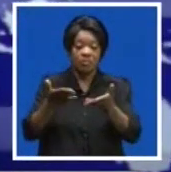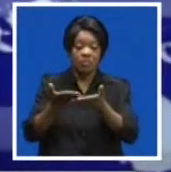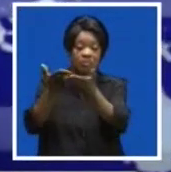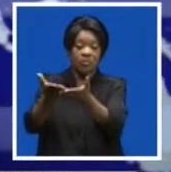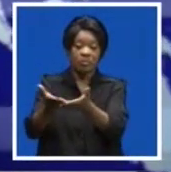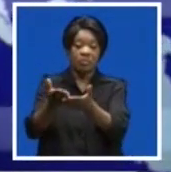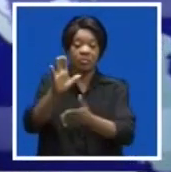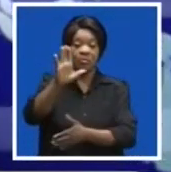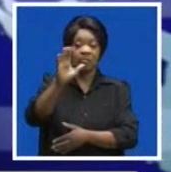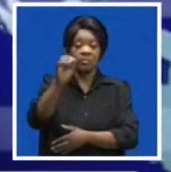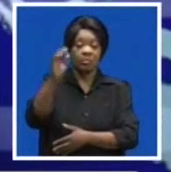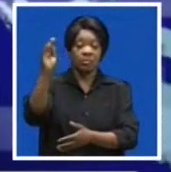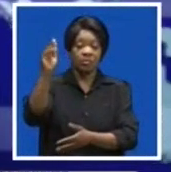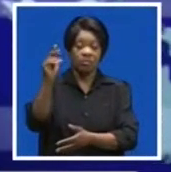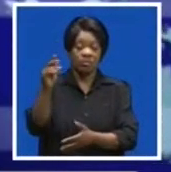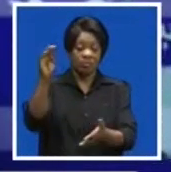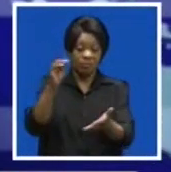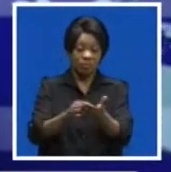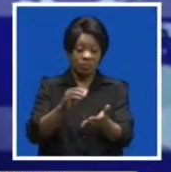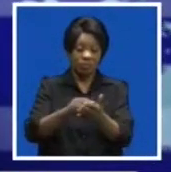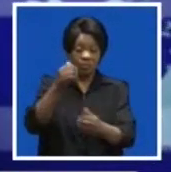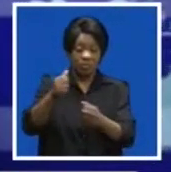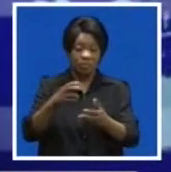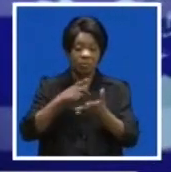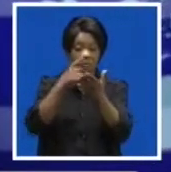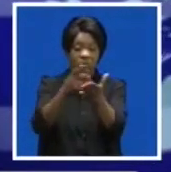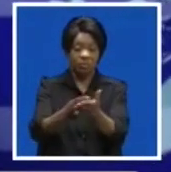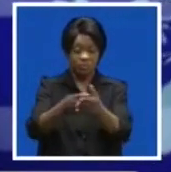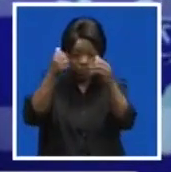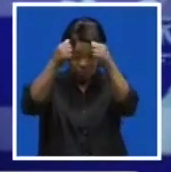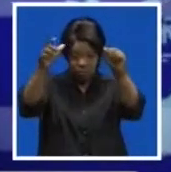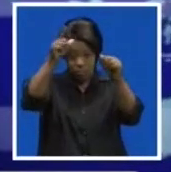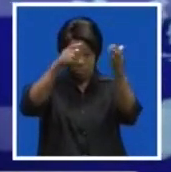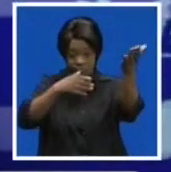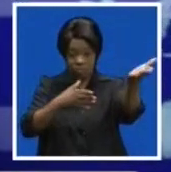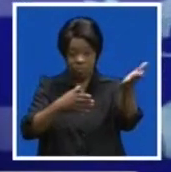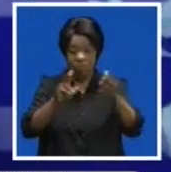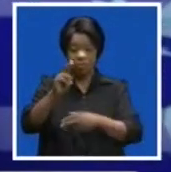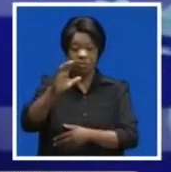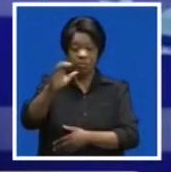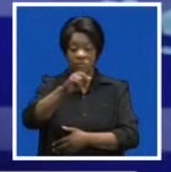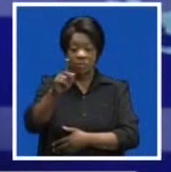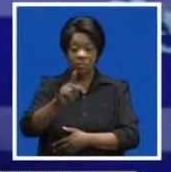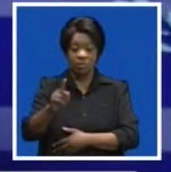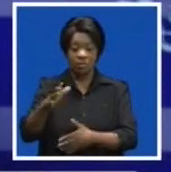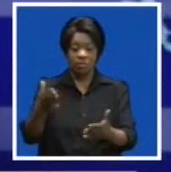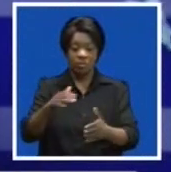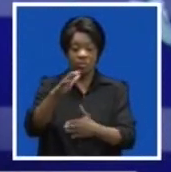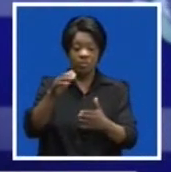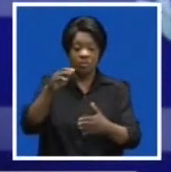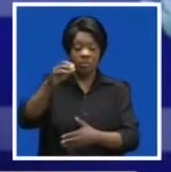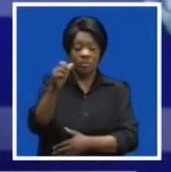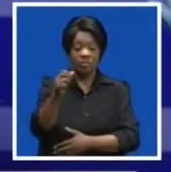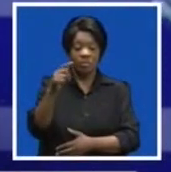over 50,000 kwacha, which has been donated by President Edgar Lungu to United Church of Zambia, UCZ, St.